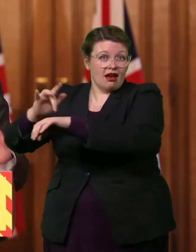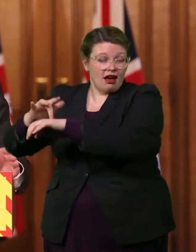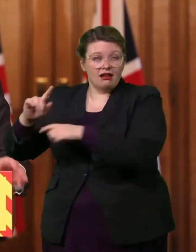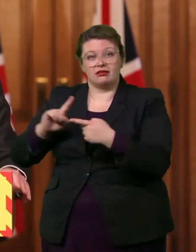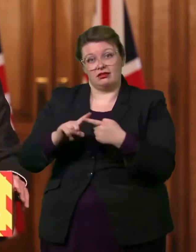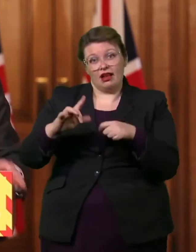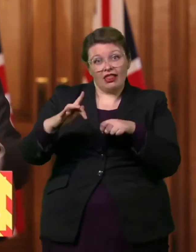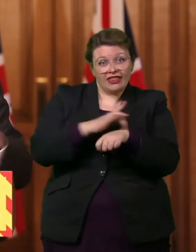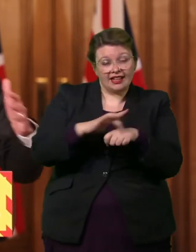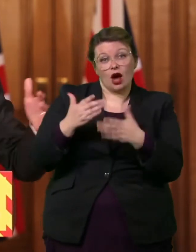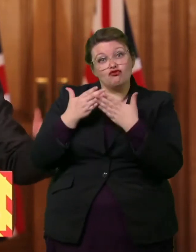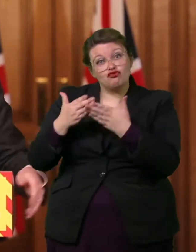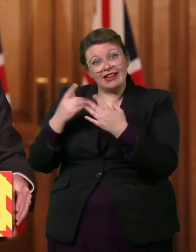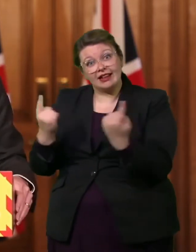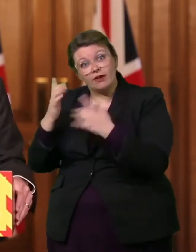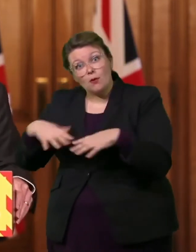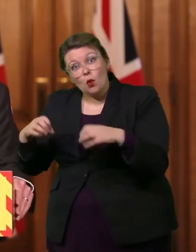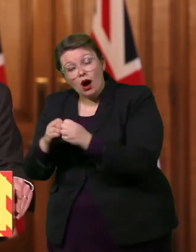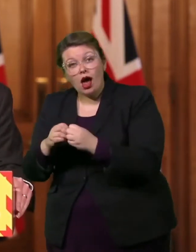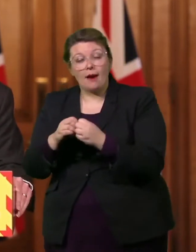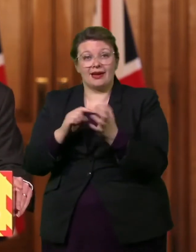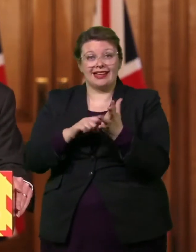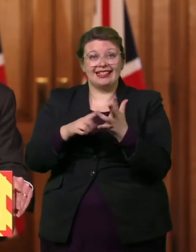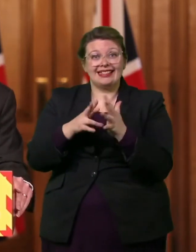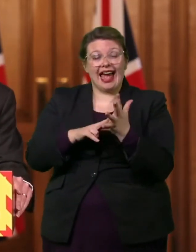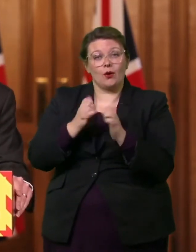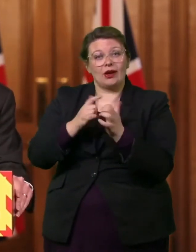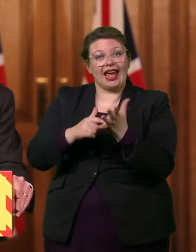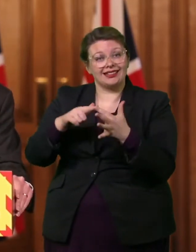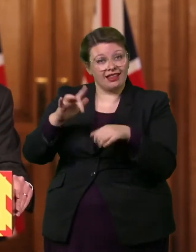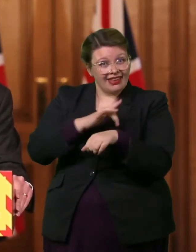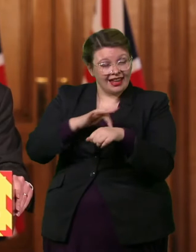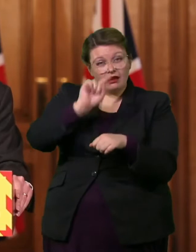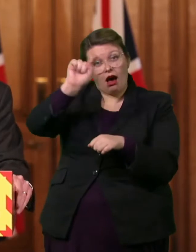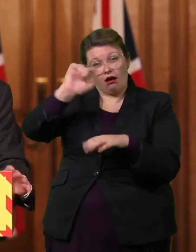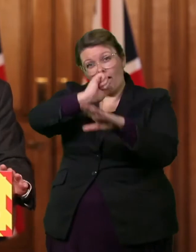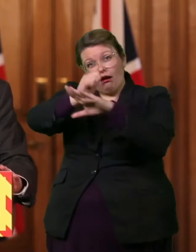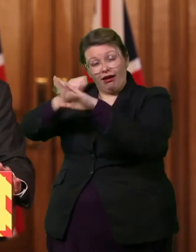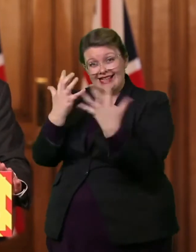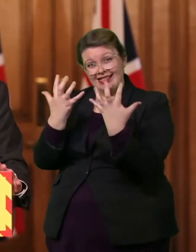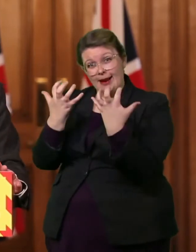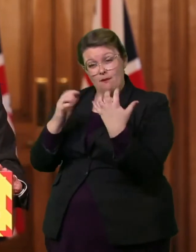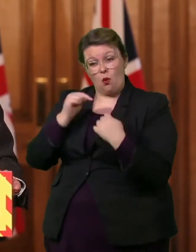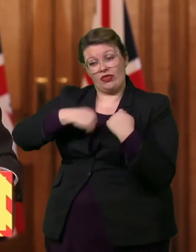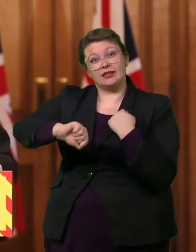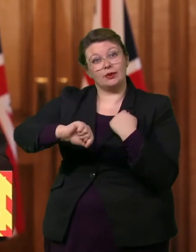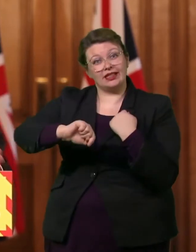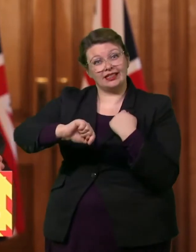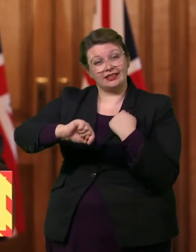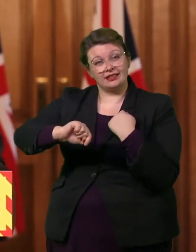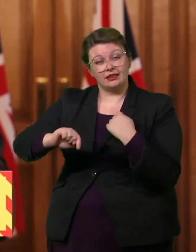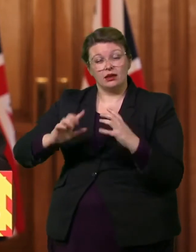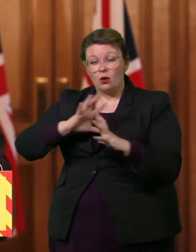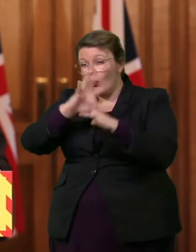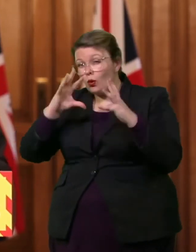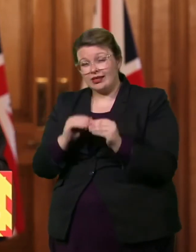thank everybody who's continuing this expansion of the vaccination rollout. And these join our network across the country in